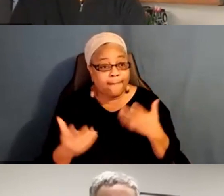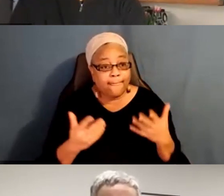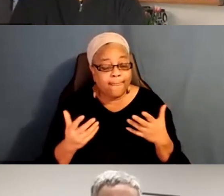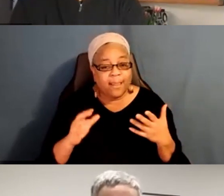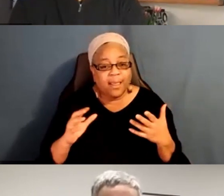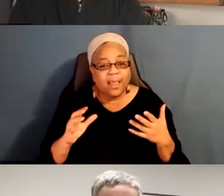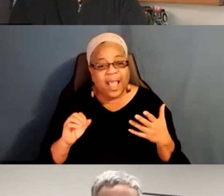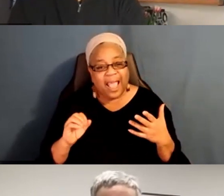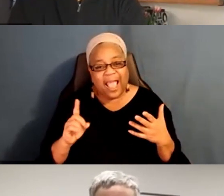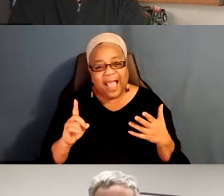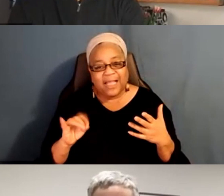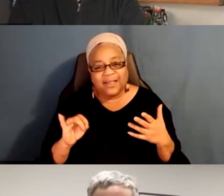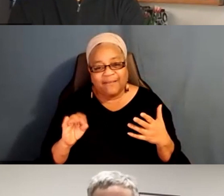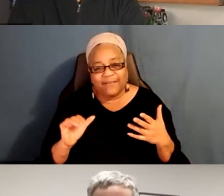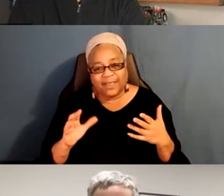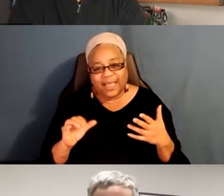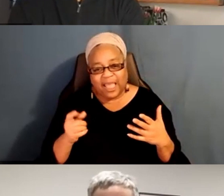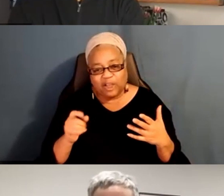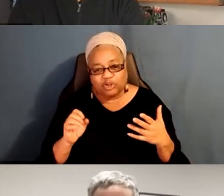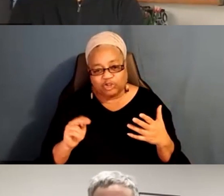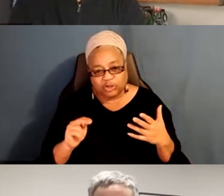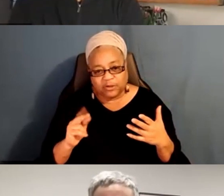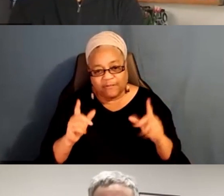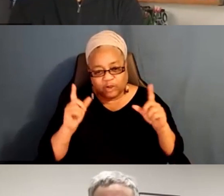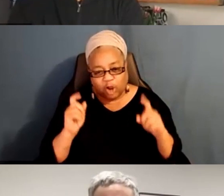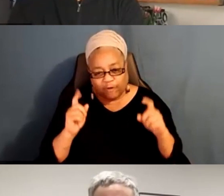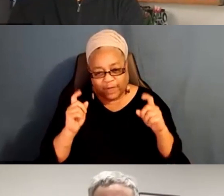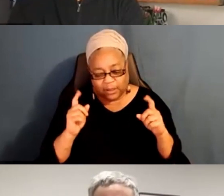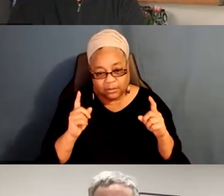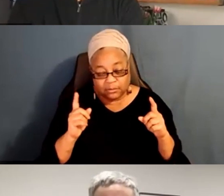identification photography, where again we are taught that